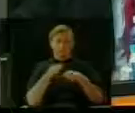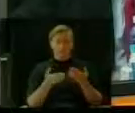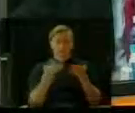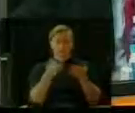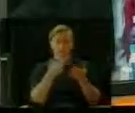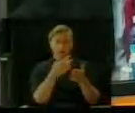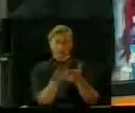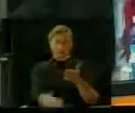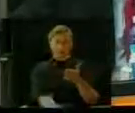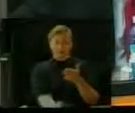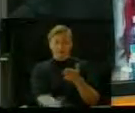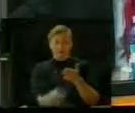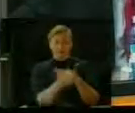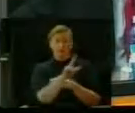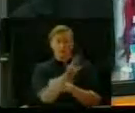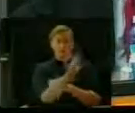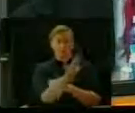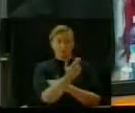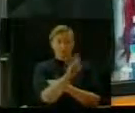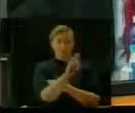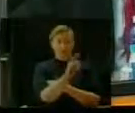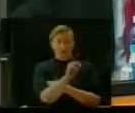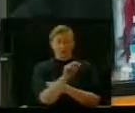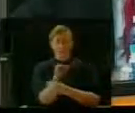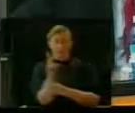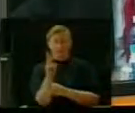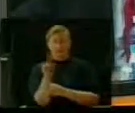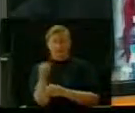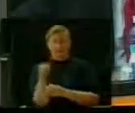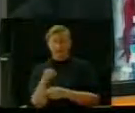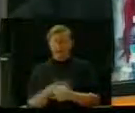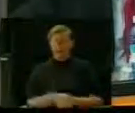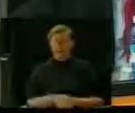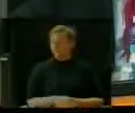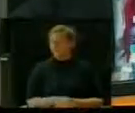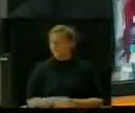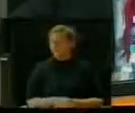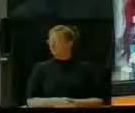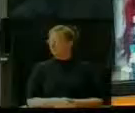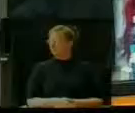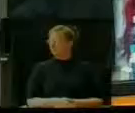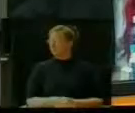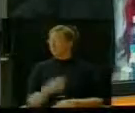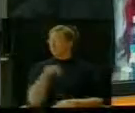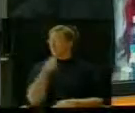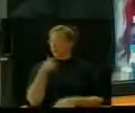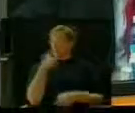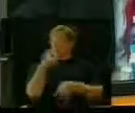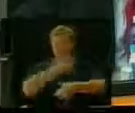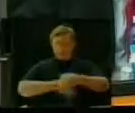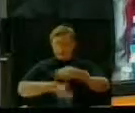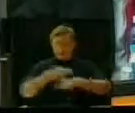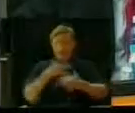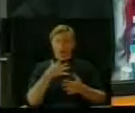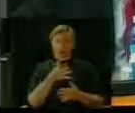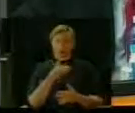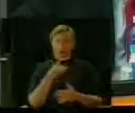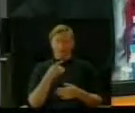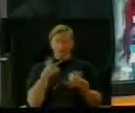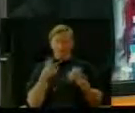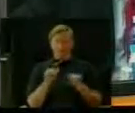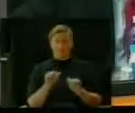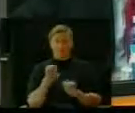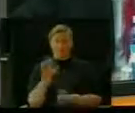Okay, the substitute motion fails with 13 noes and 6 ayes. So we're back on the original motion. Mr. Chairman, I have a substitute motion I'd like to